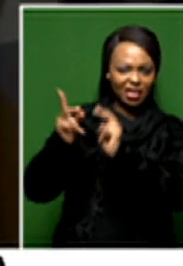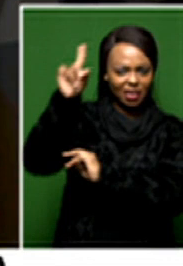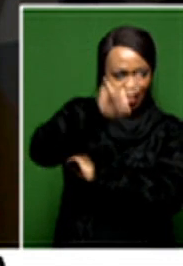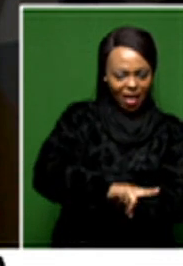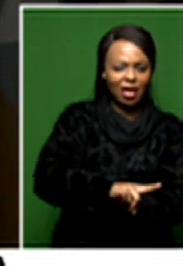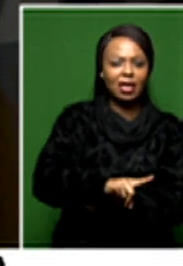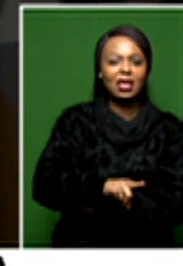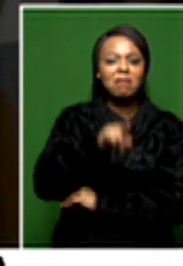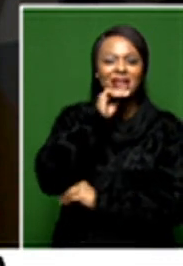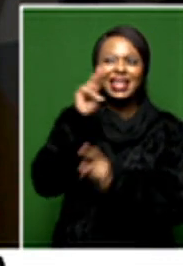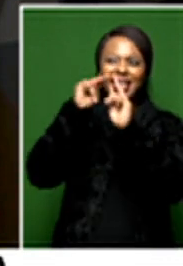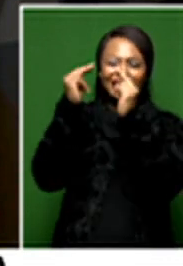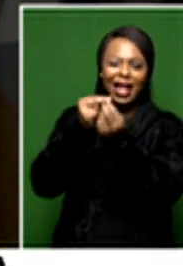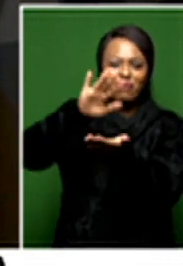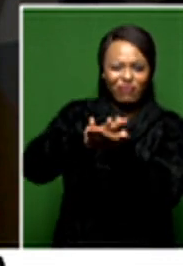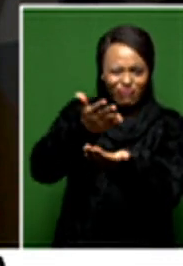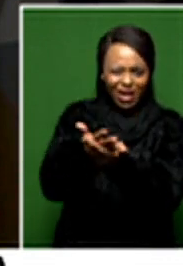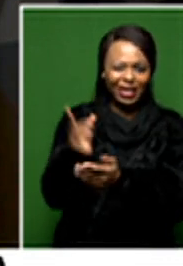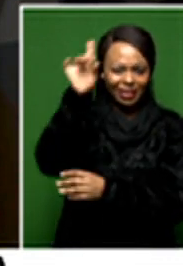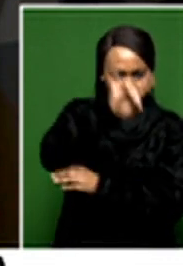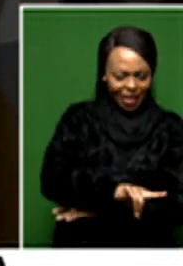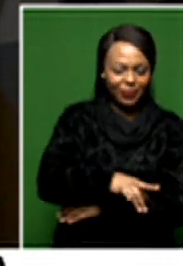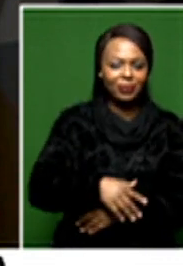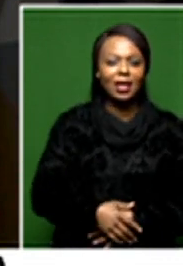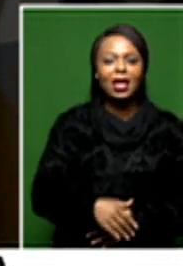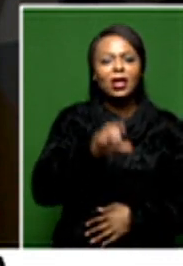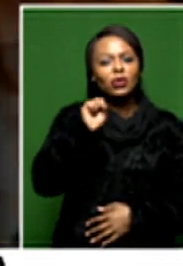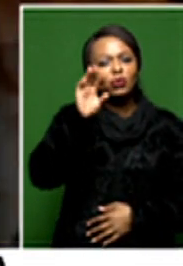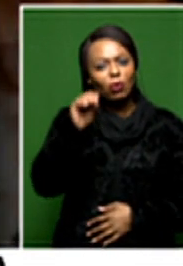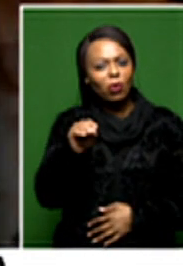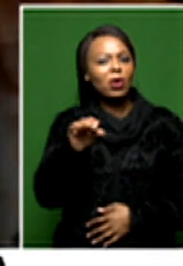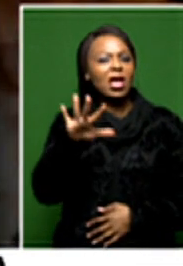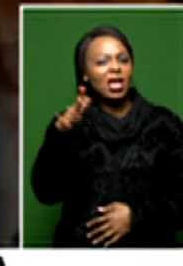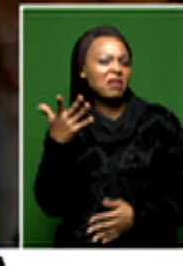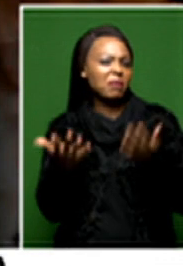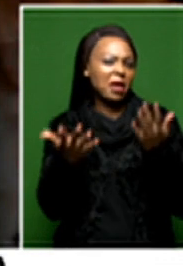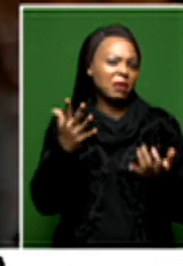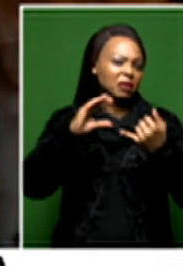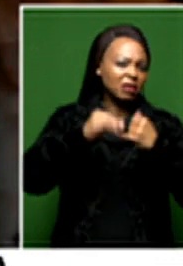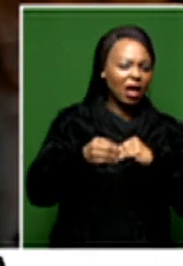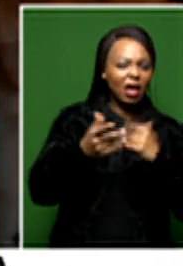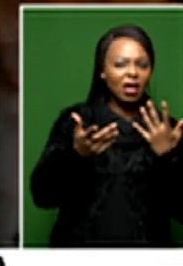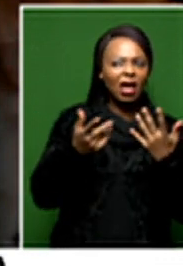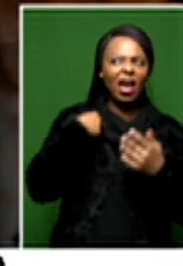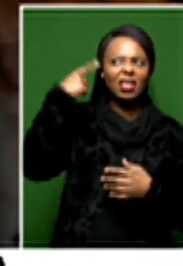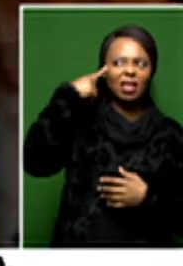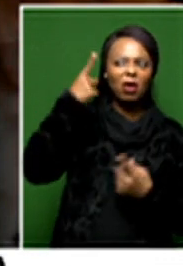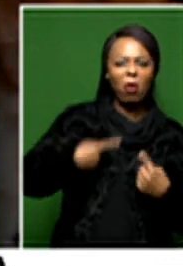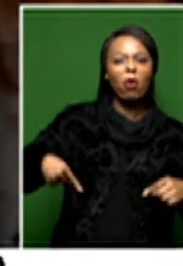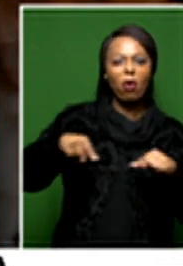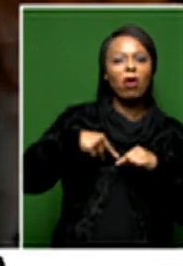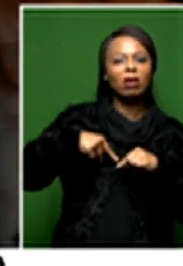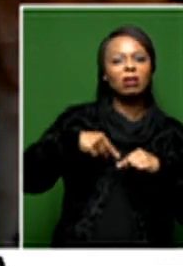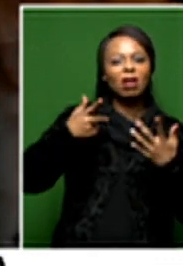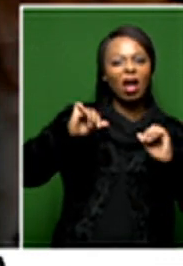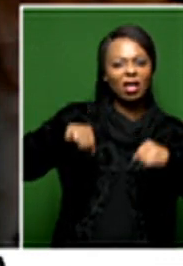Day. That is my project. So if we're going to try and unite, and I think we all agree that South Africa dearly needs a bit of